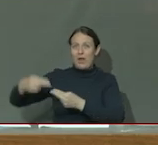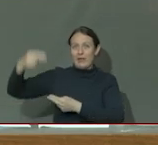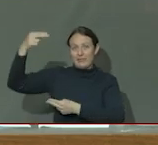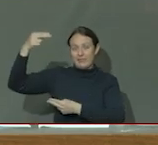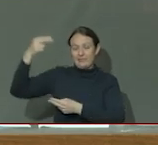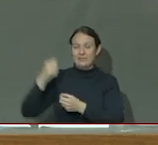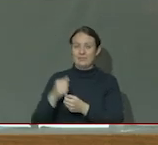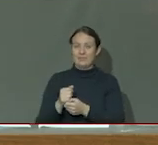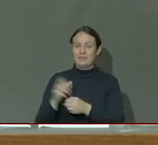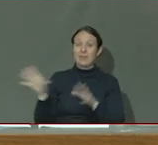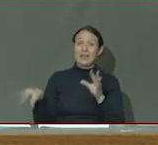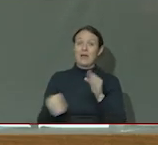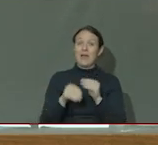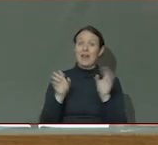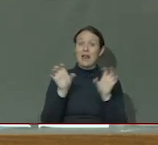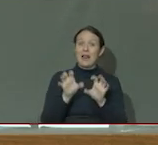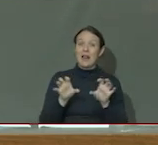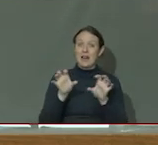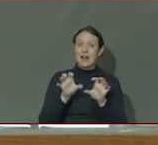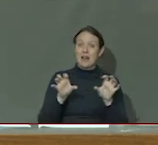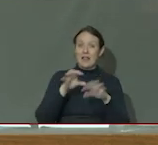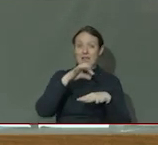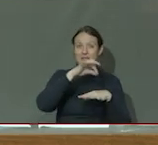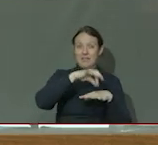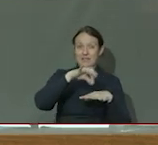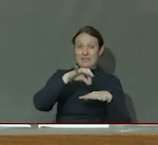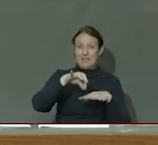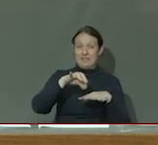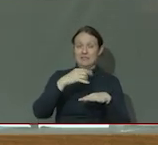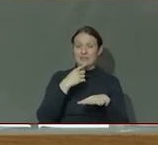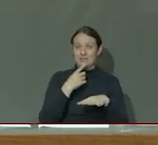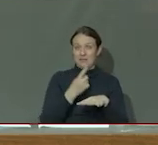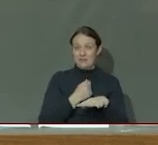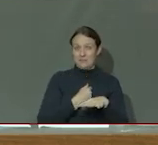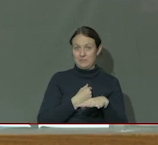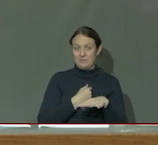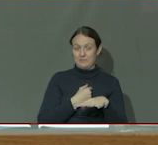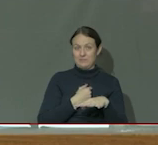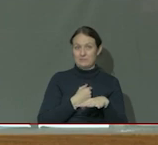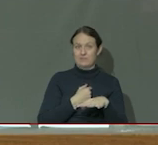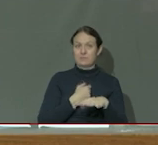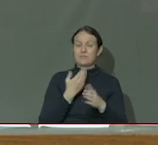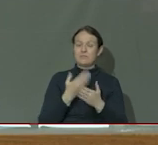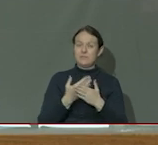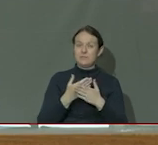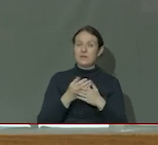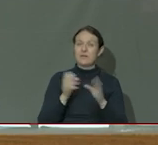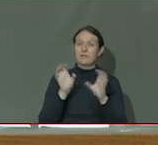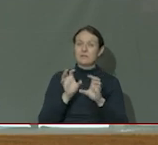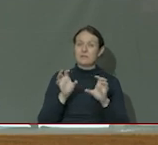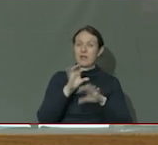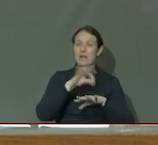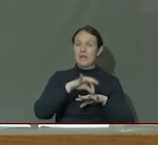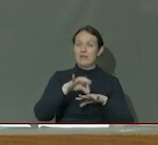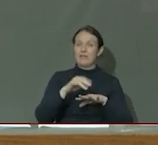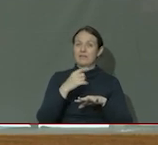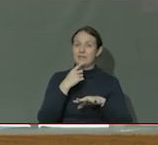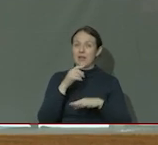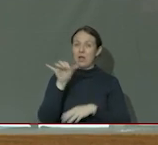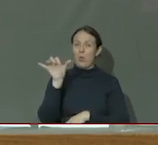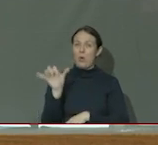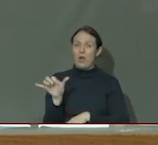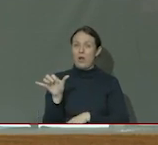the color of the seeds. And he said that at the same time, we can look at the color of the seeds. He says that